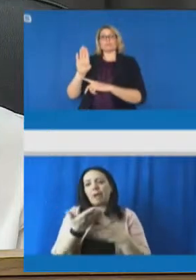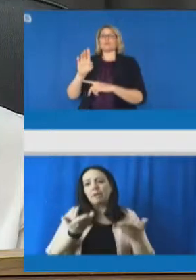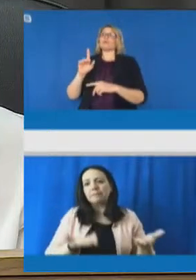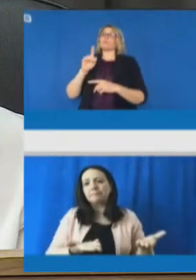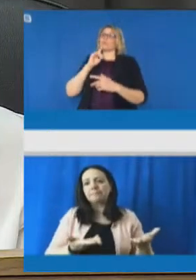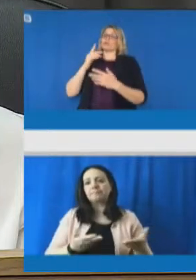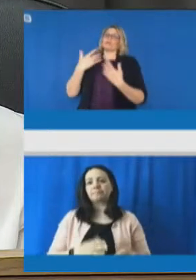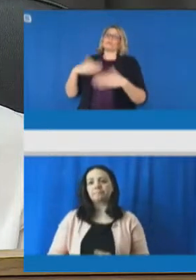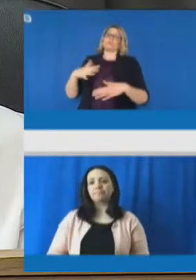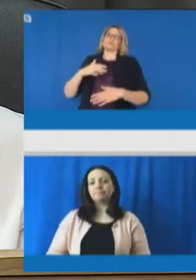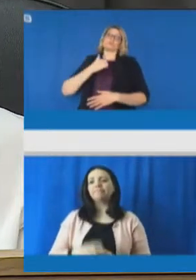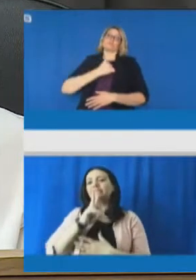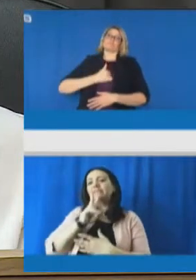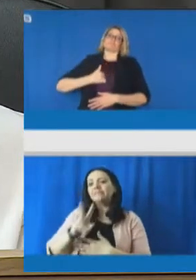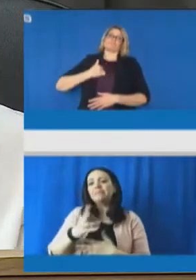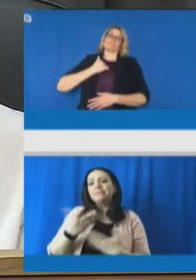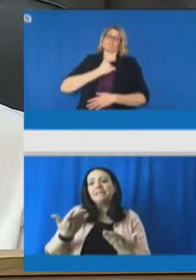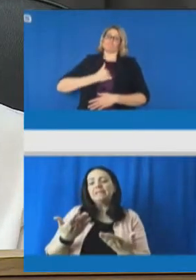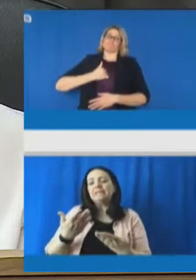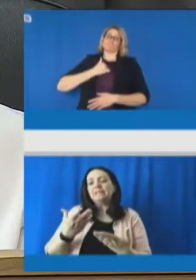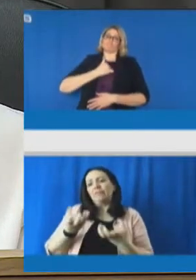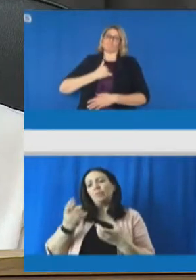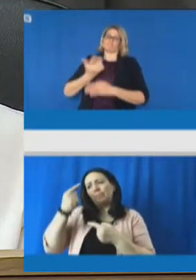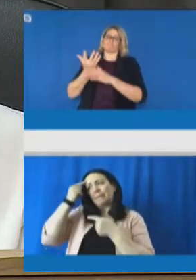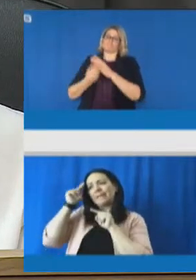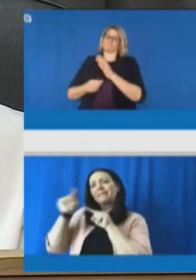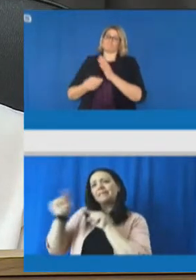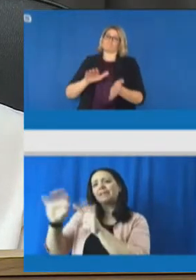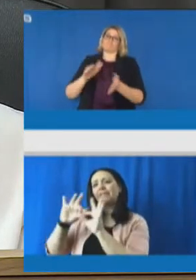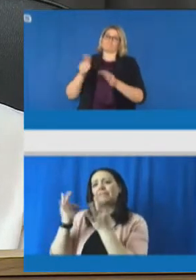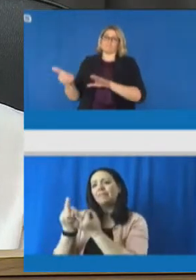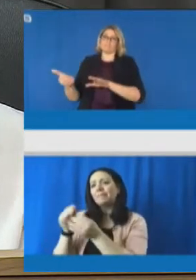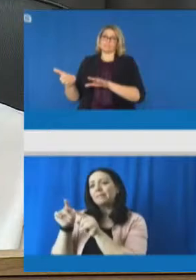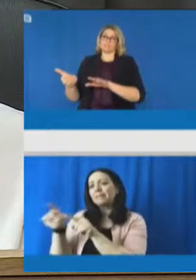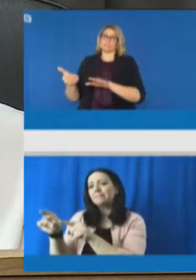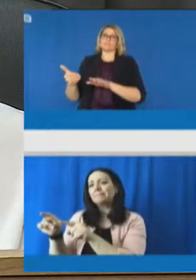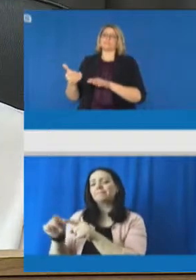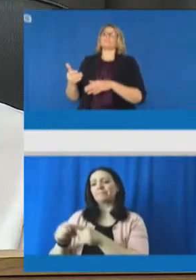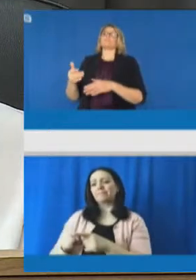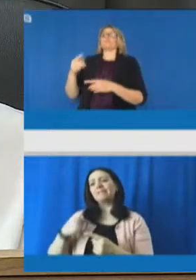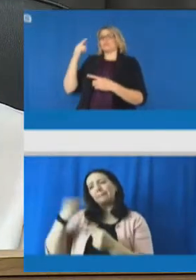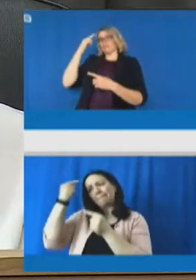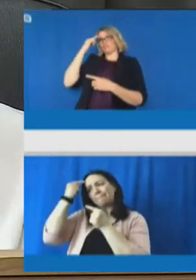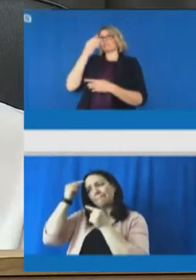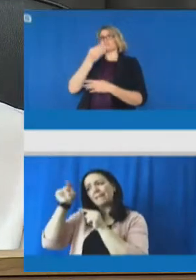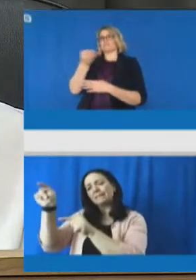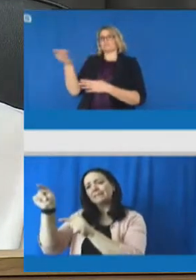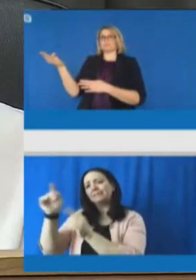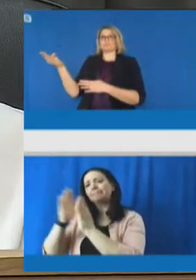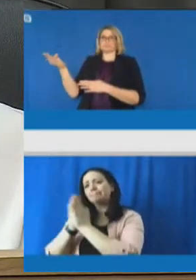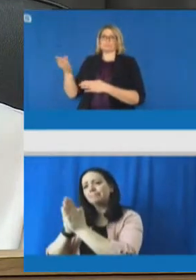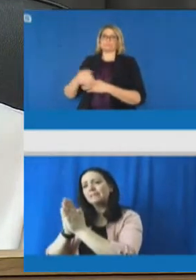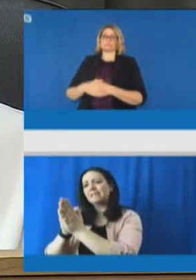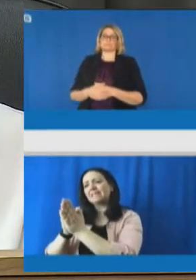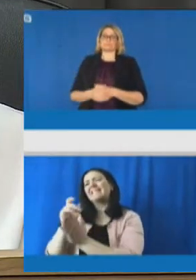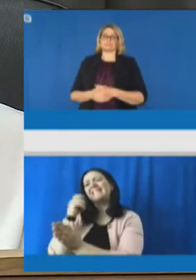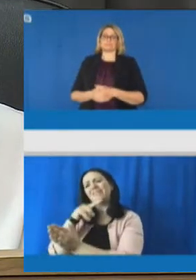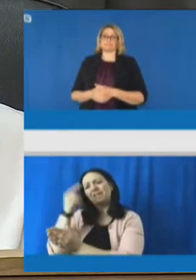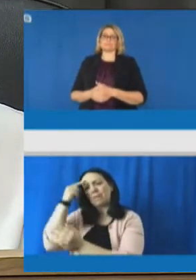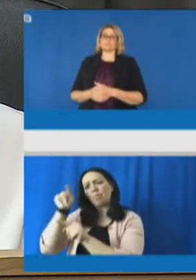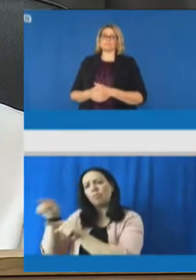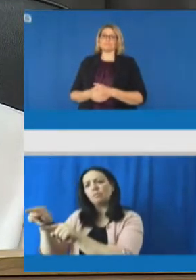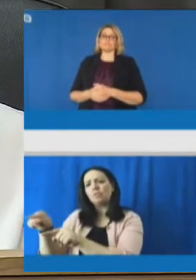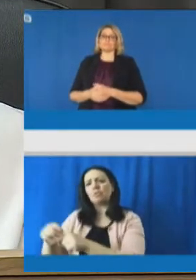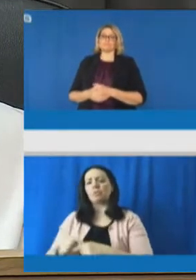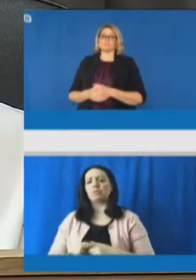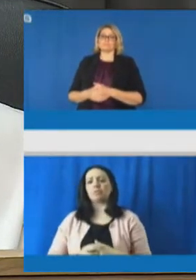and get vaccines into the arms of New Brunswickers sooner than expected. The more people who are immunized against